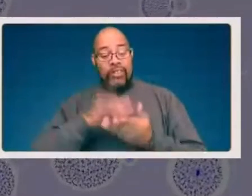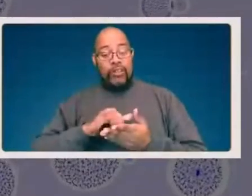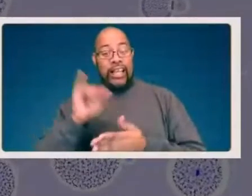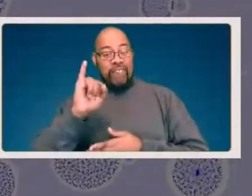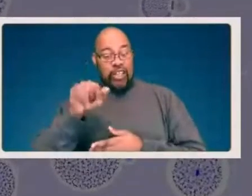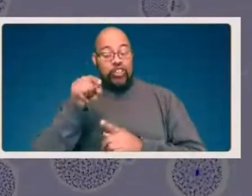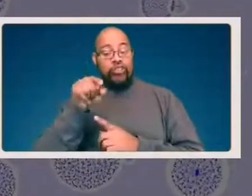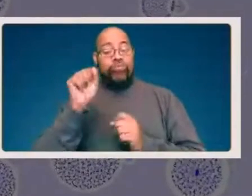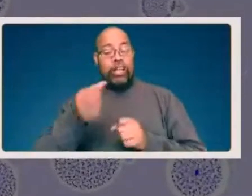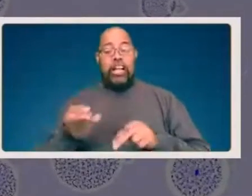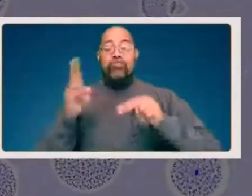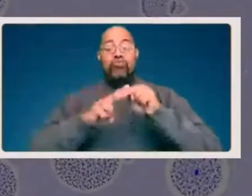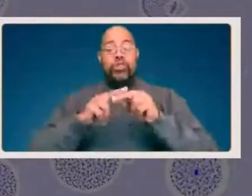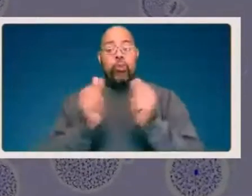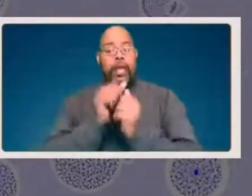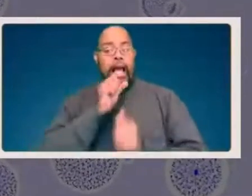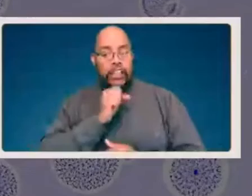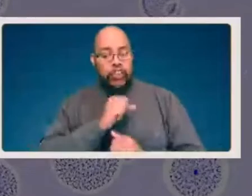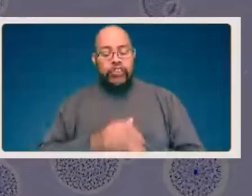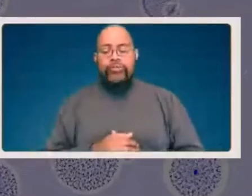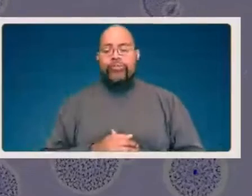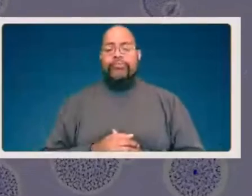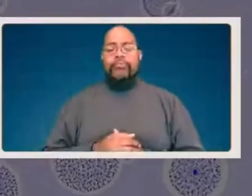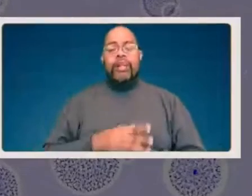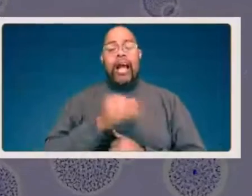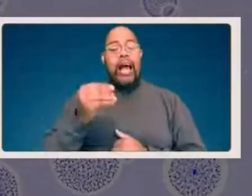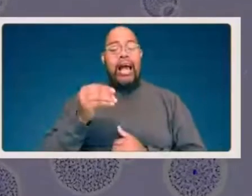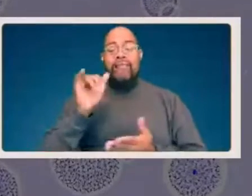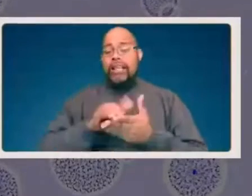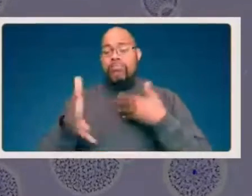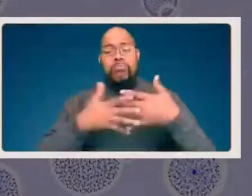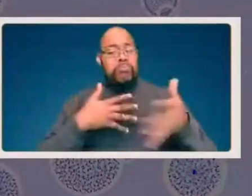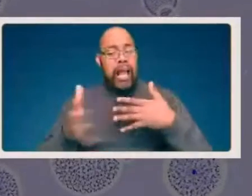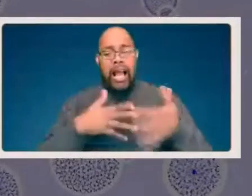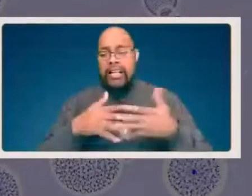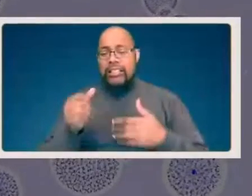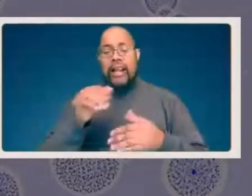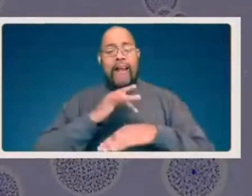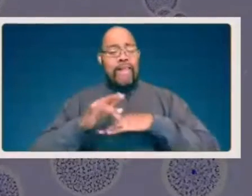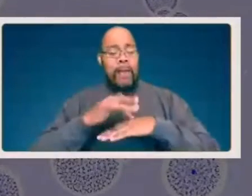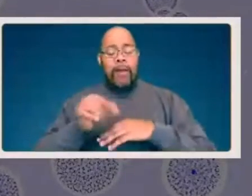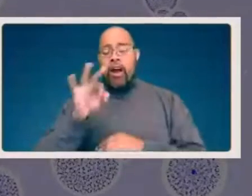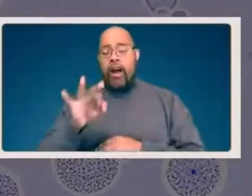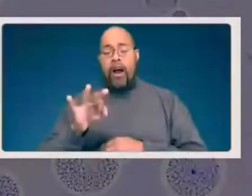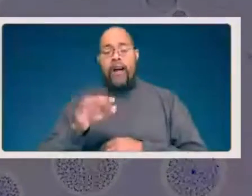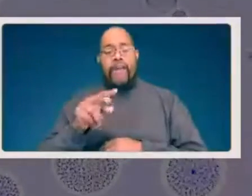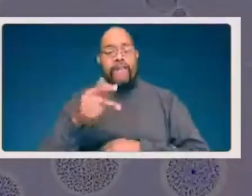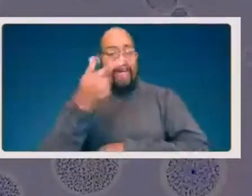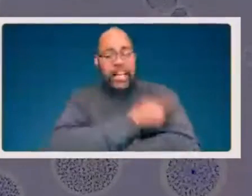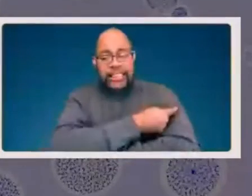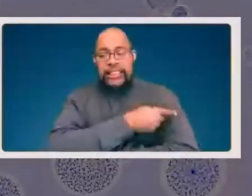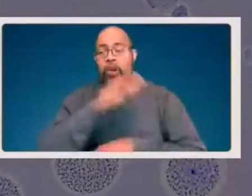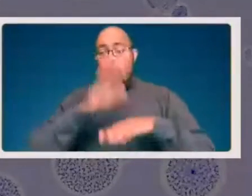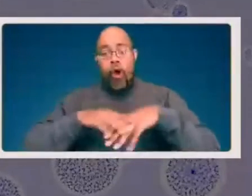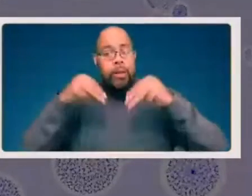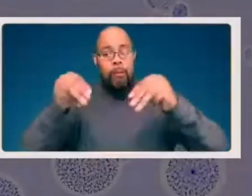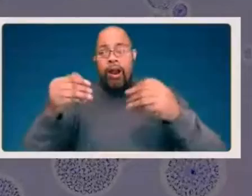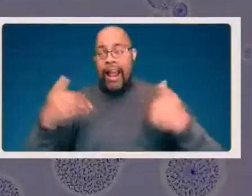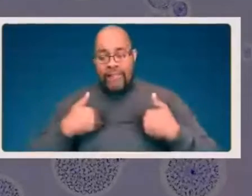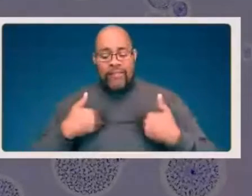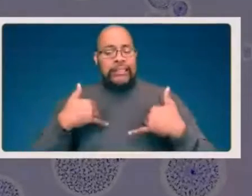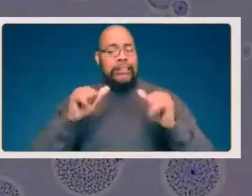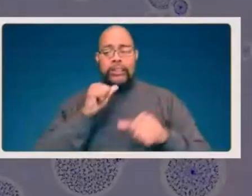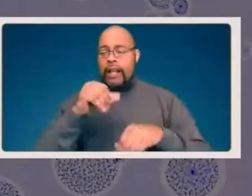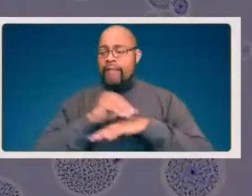death rates to these infections increase with age. And this is despite the availability of vaccines on